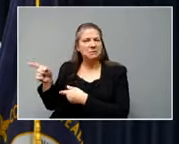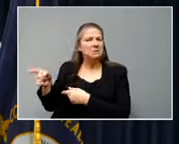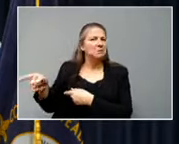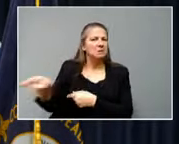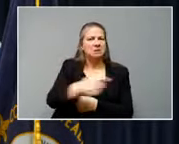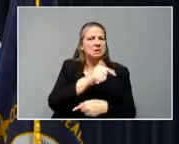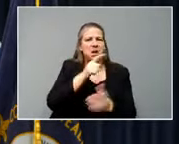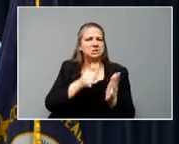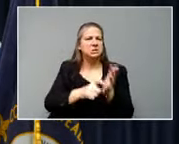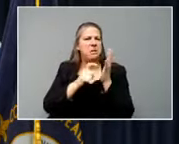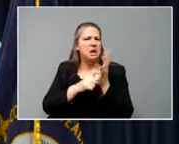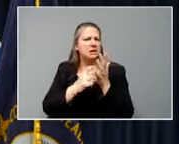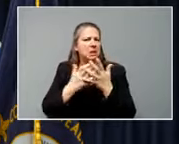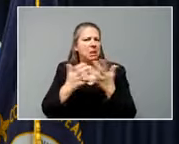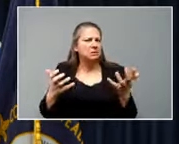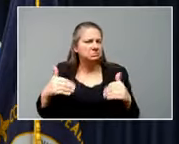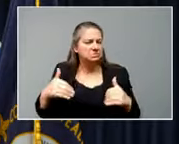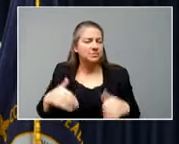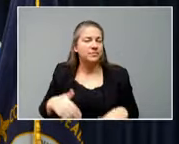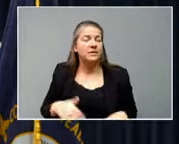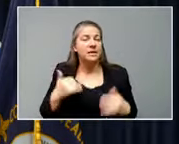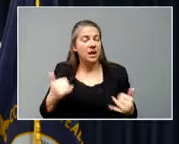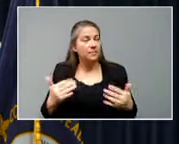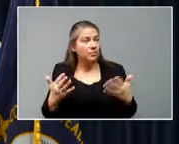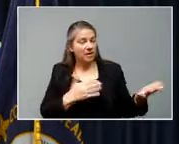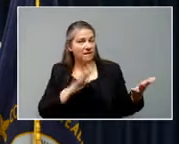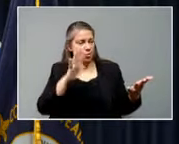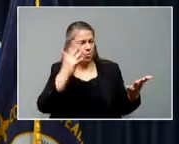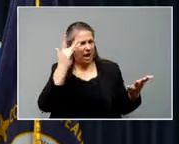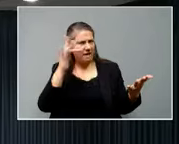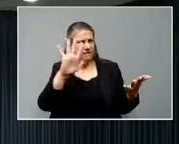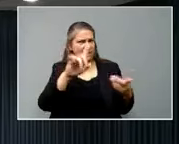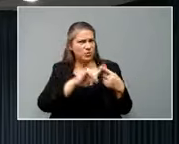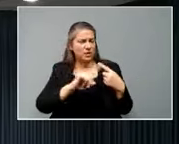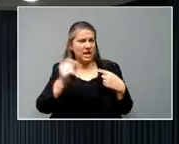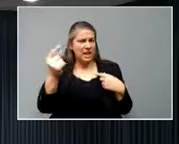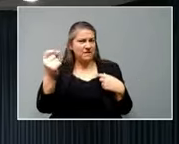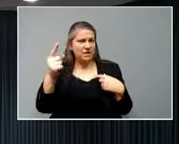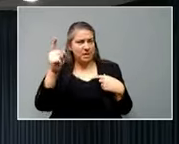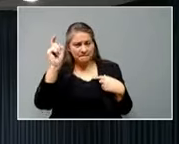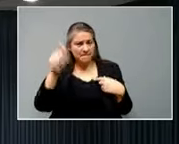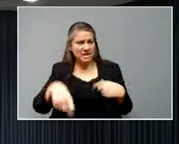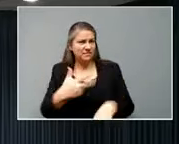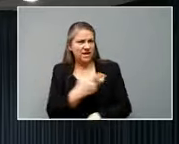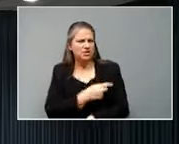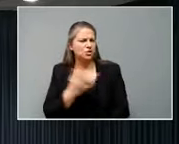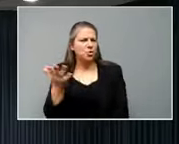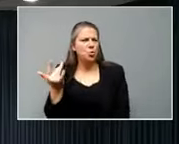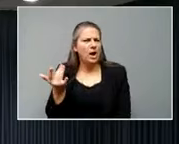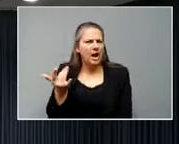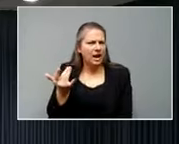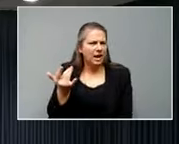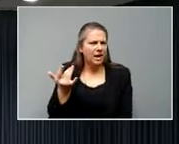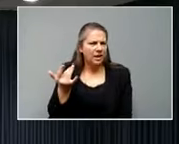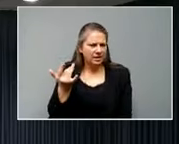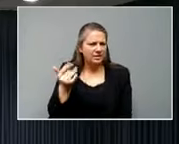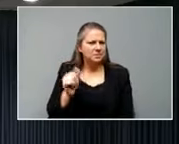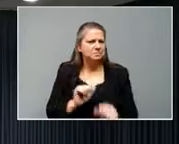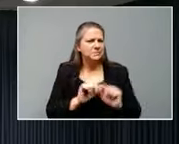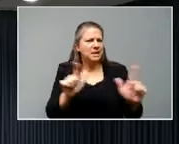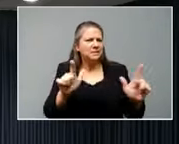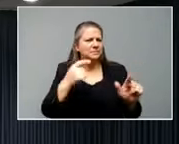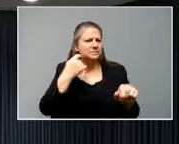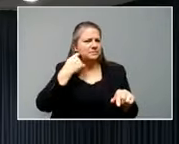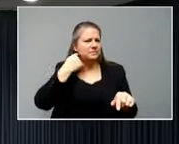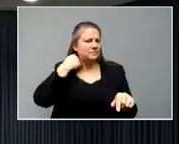right, finally, we're going to talk about why that 5 to 11-year-old needs to get vaccinated. Let's put up first our line